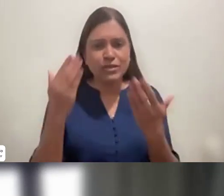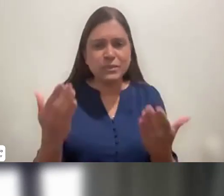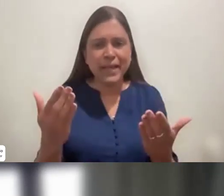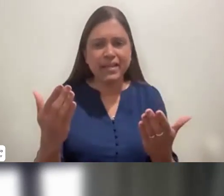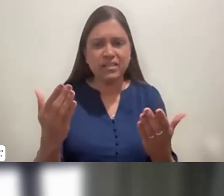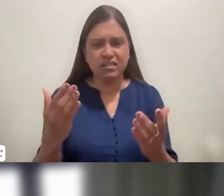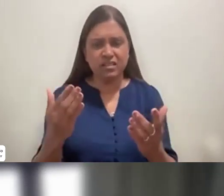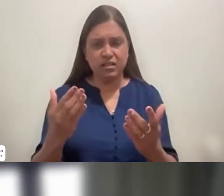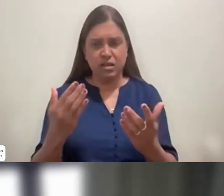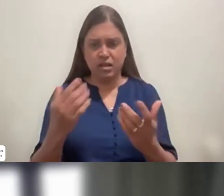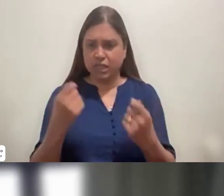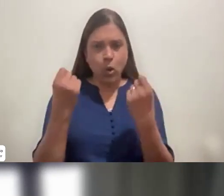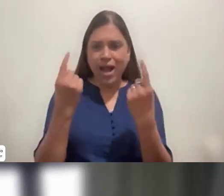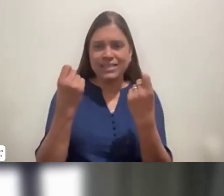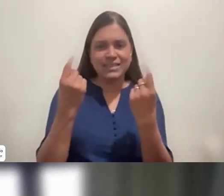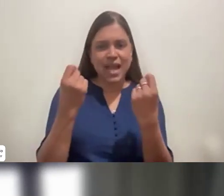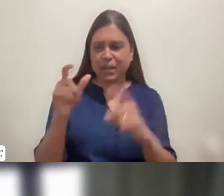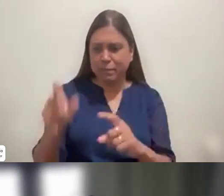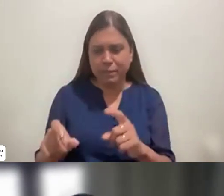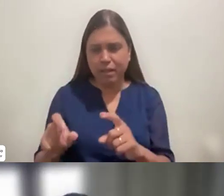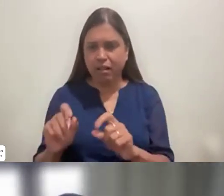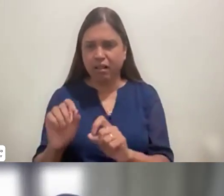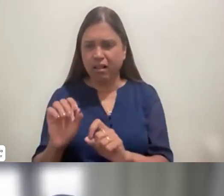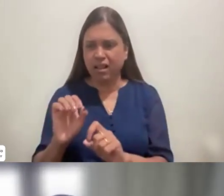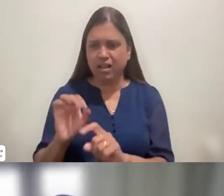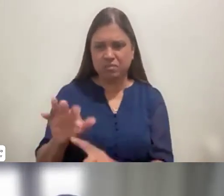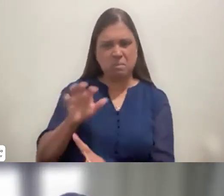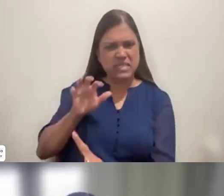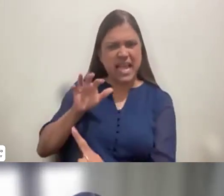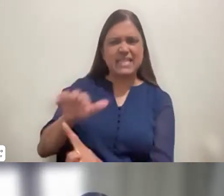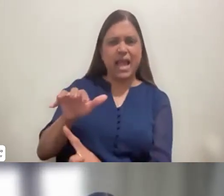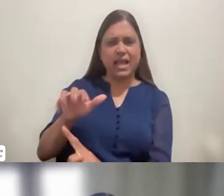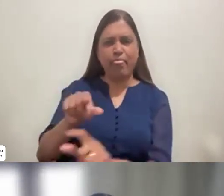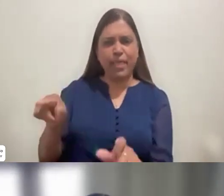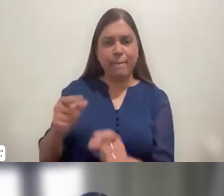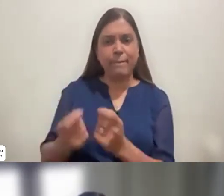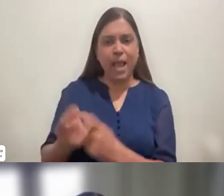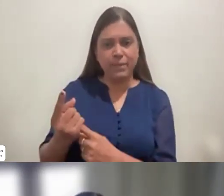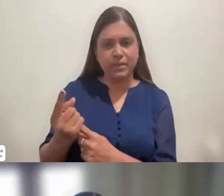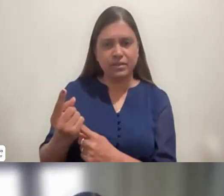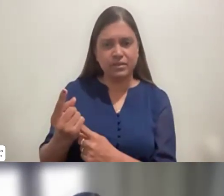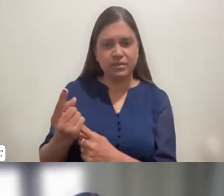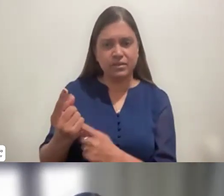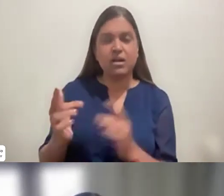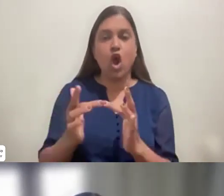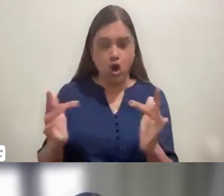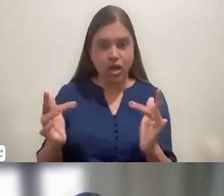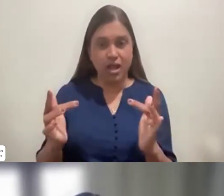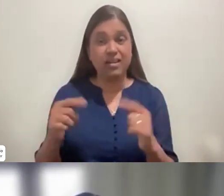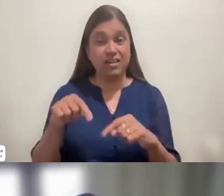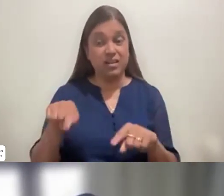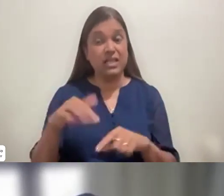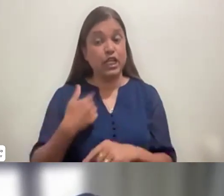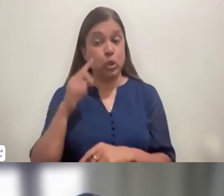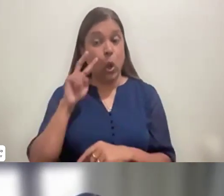individuals, but through the advancing of accessibility online in the IT space, this would need to be looked